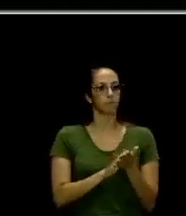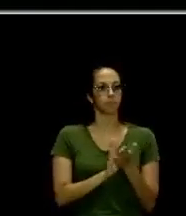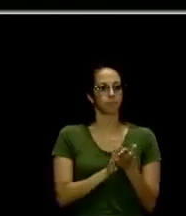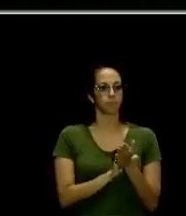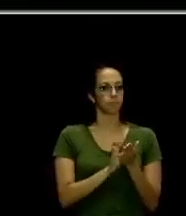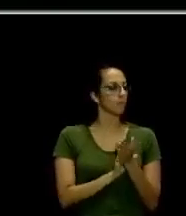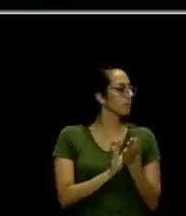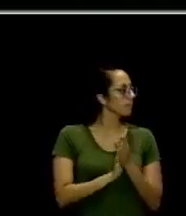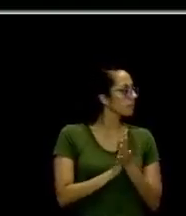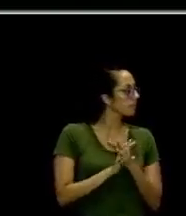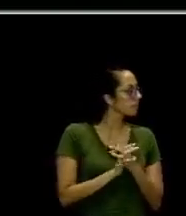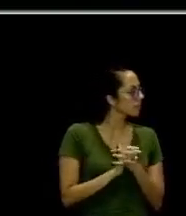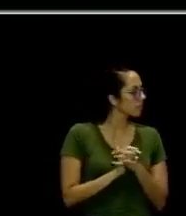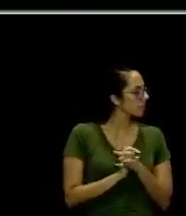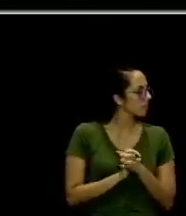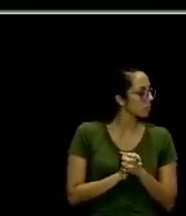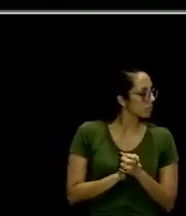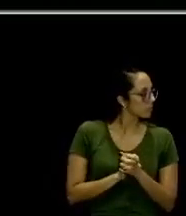And when